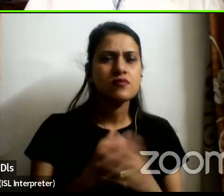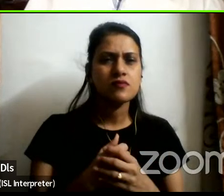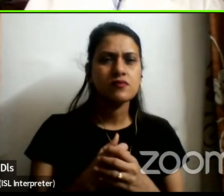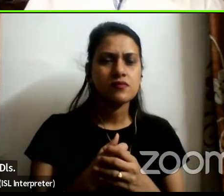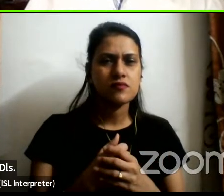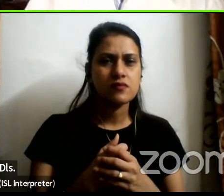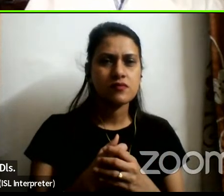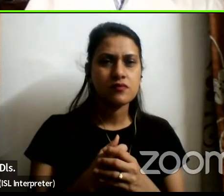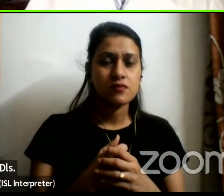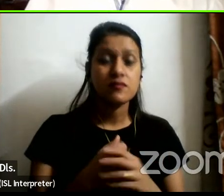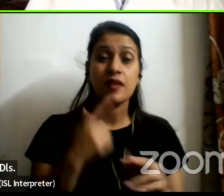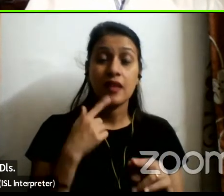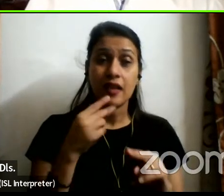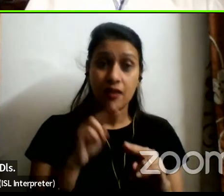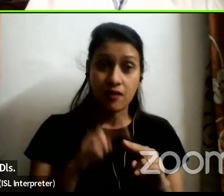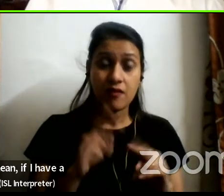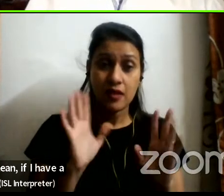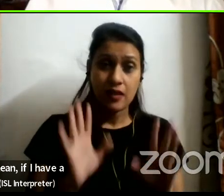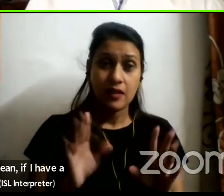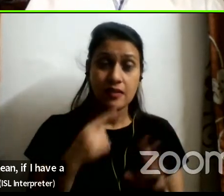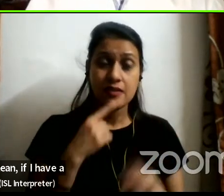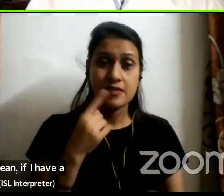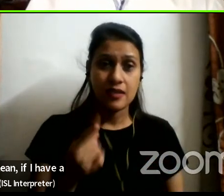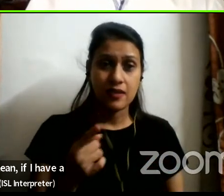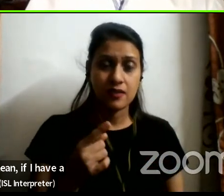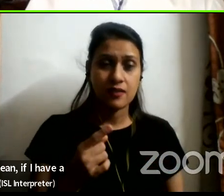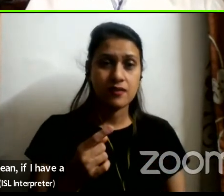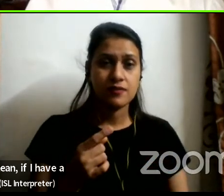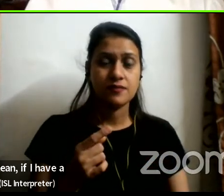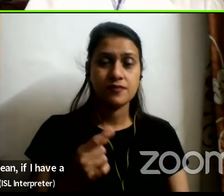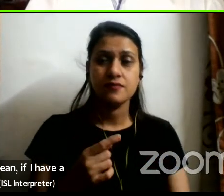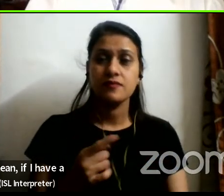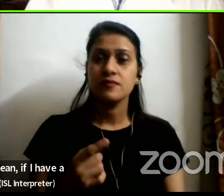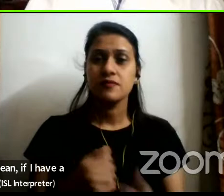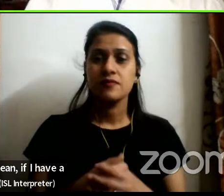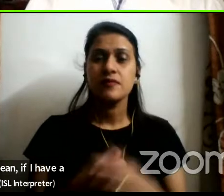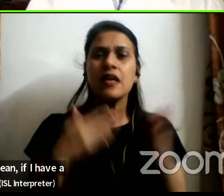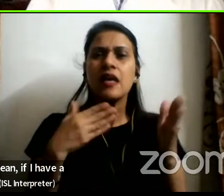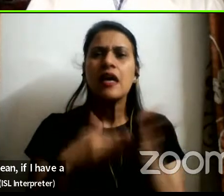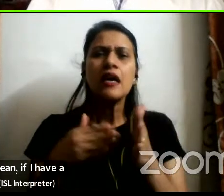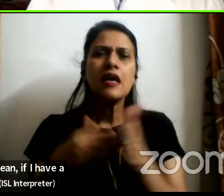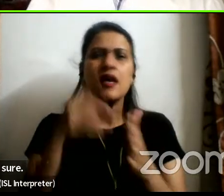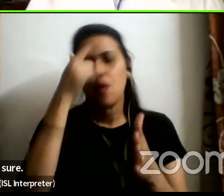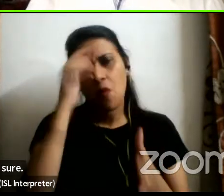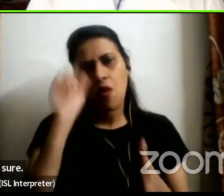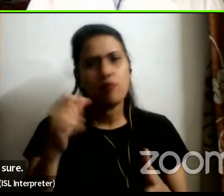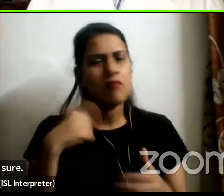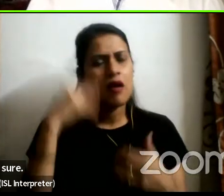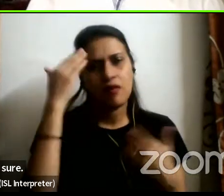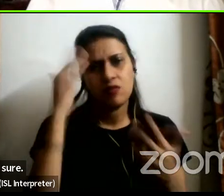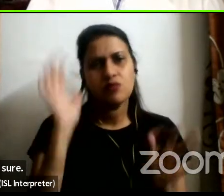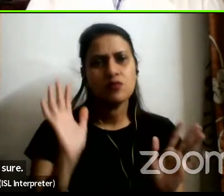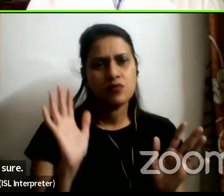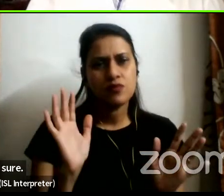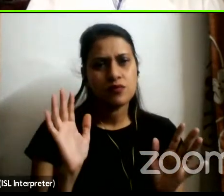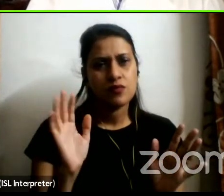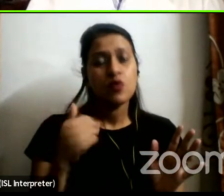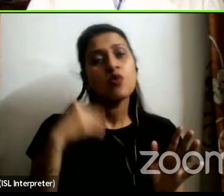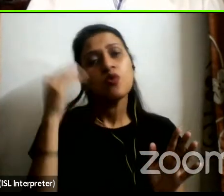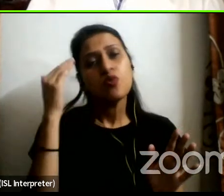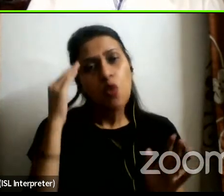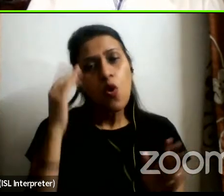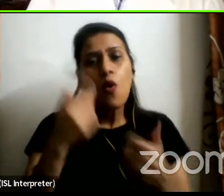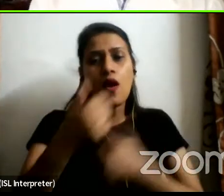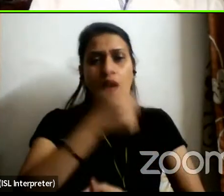a grudge, I would say, I'm not sure what is it that inhibits or hobbles the Supreme Court of India to hear the